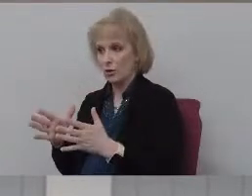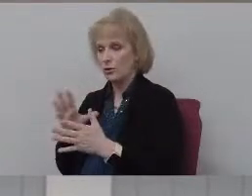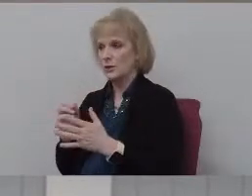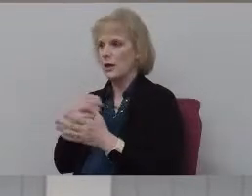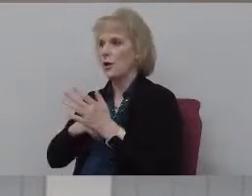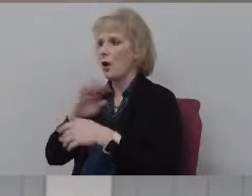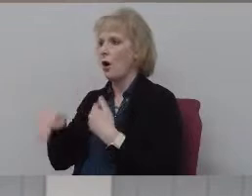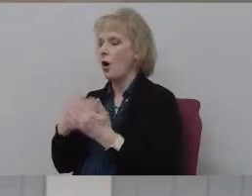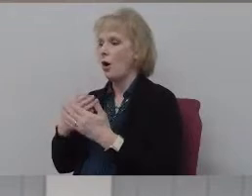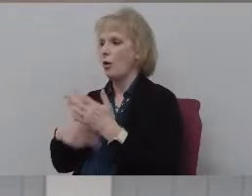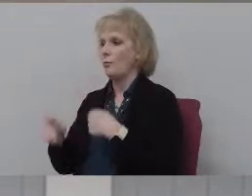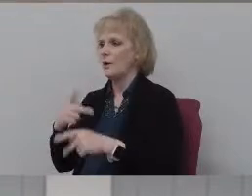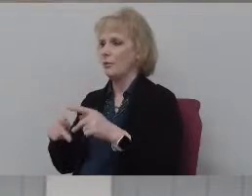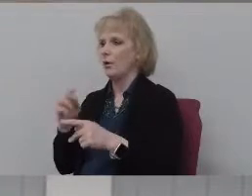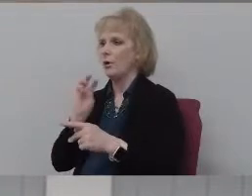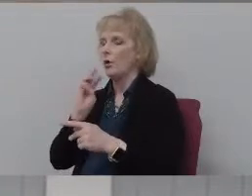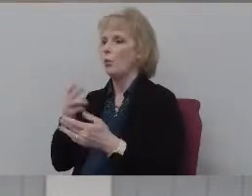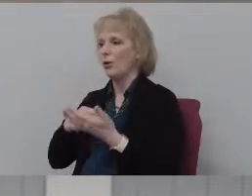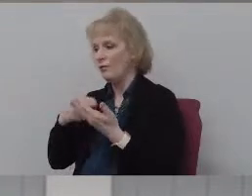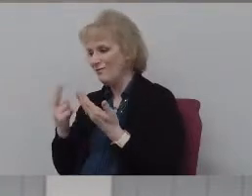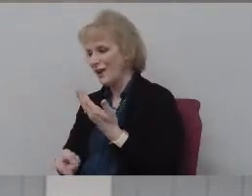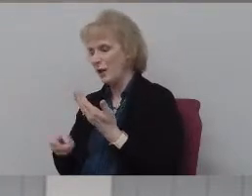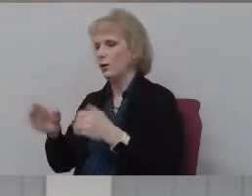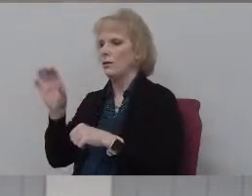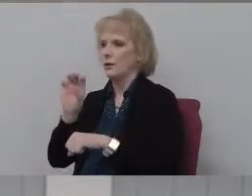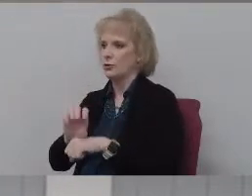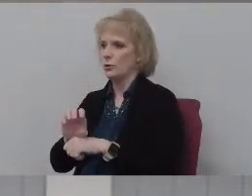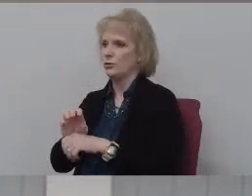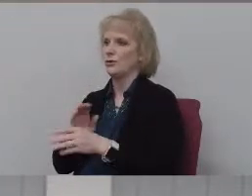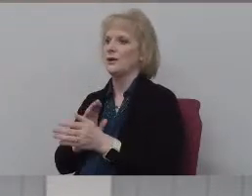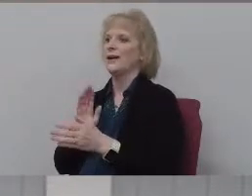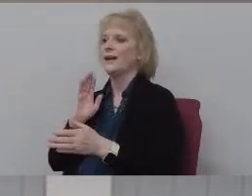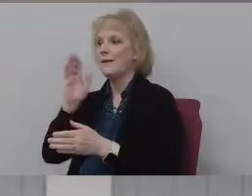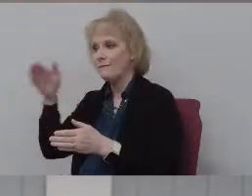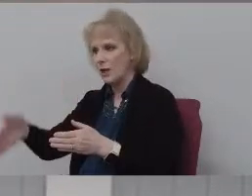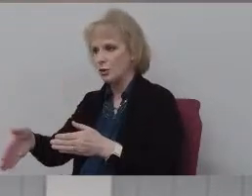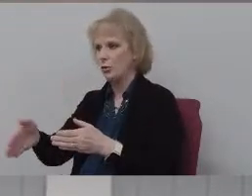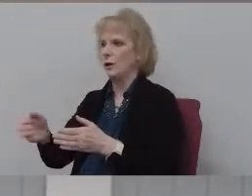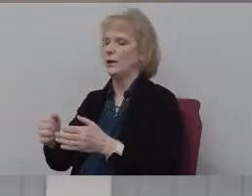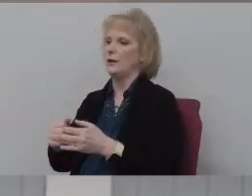and all people will fail the church eventually.